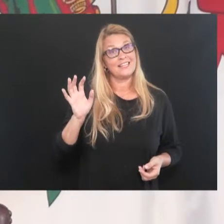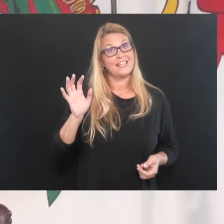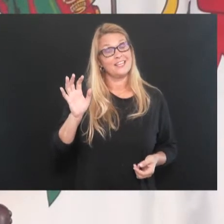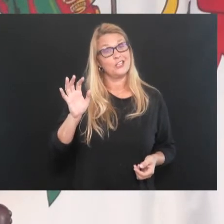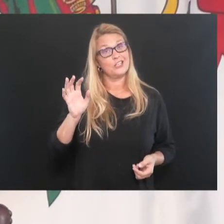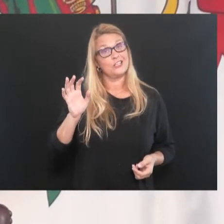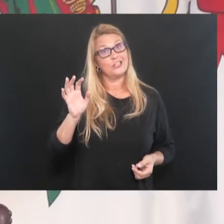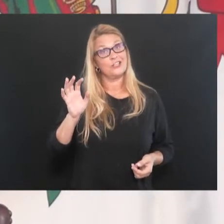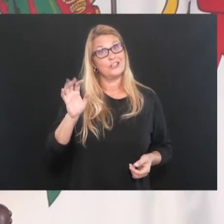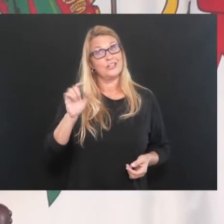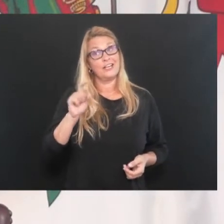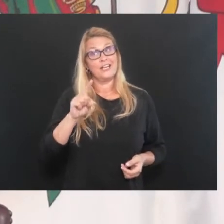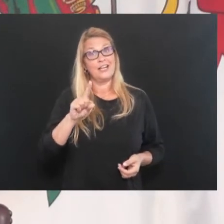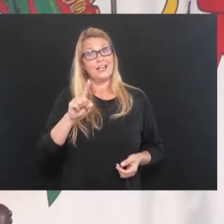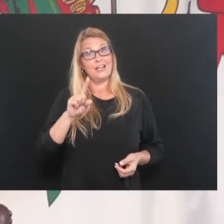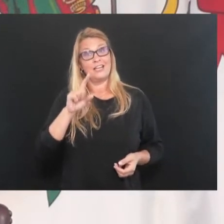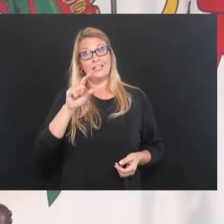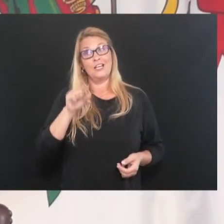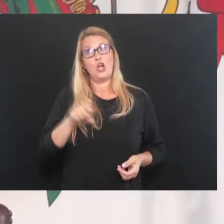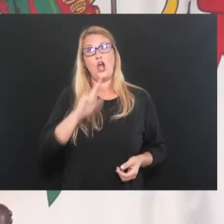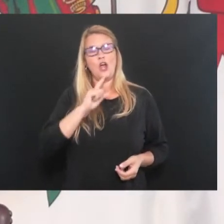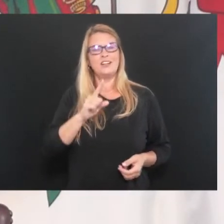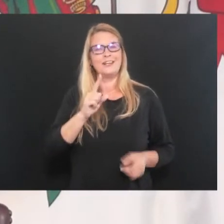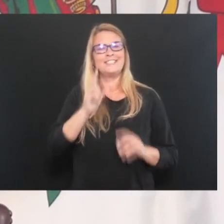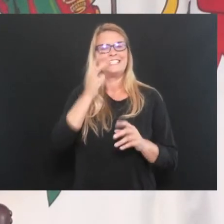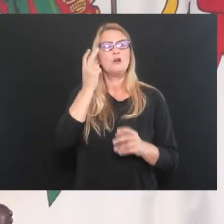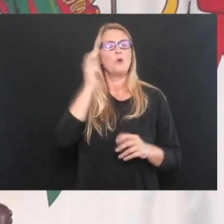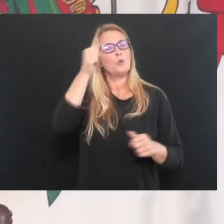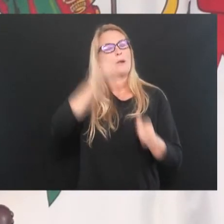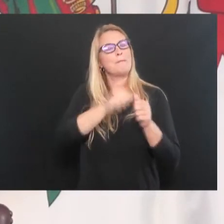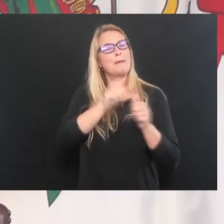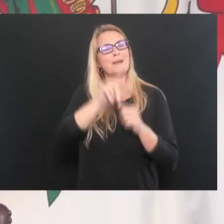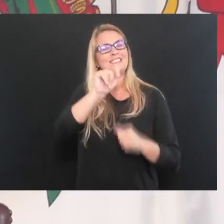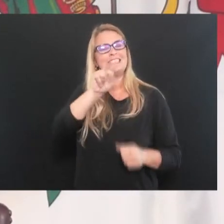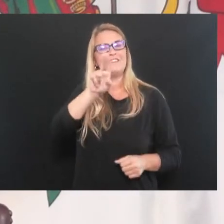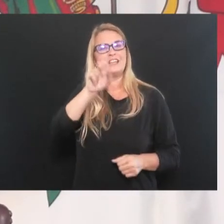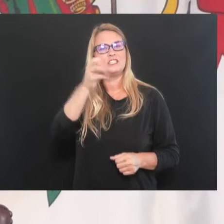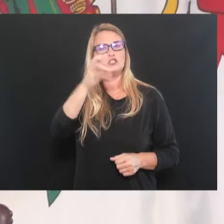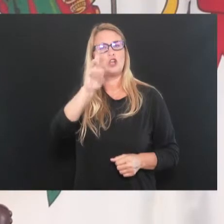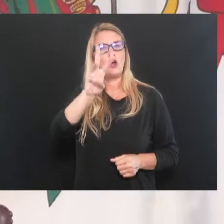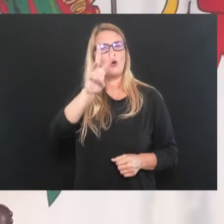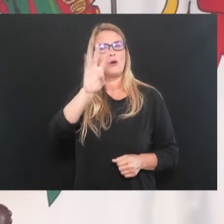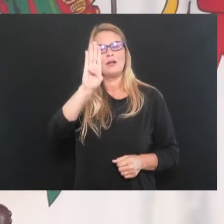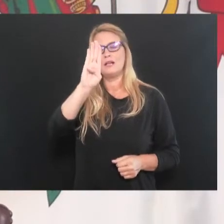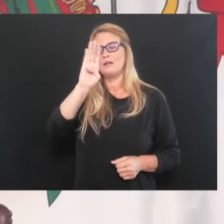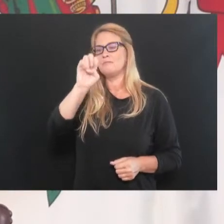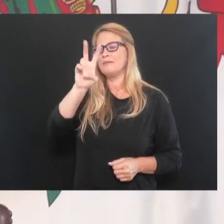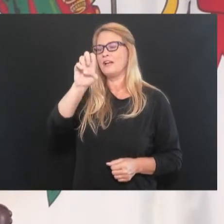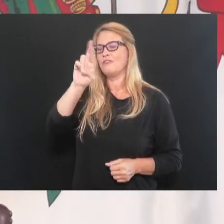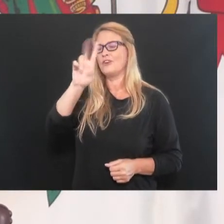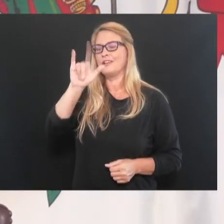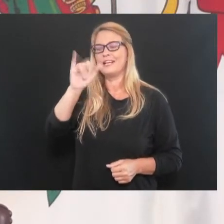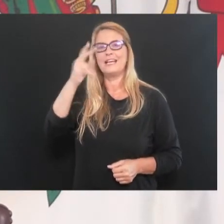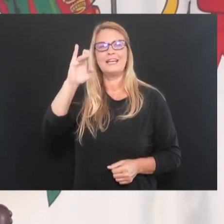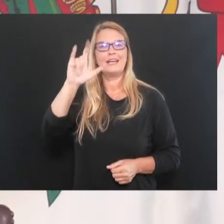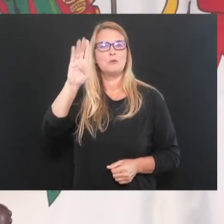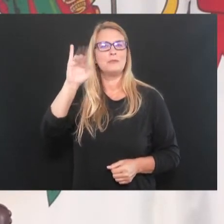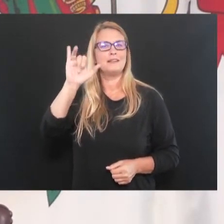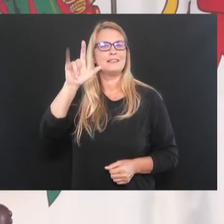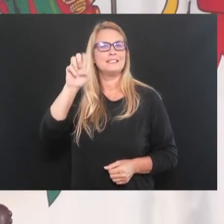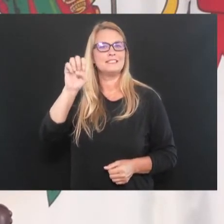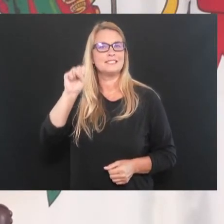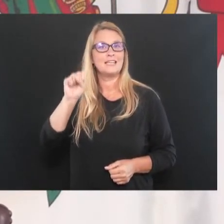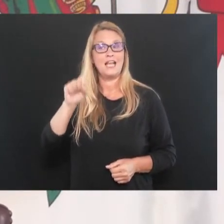this. On the Beverly Hillbillies a long time ago, Jeffro was standing beside what he called the cement